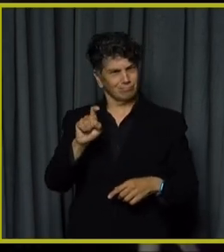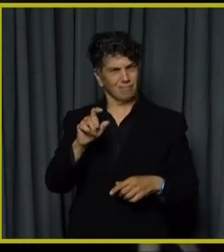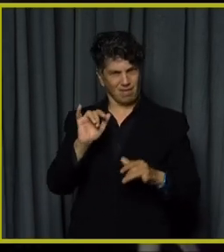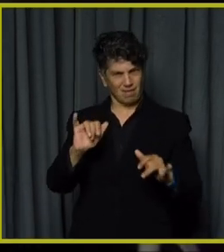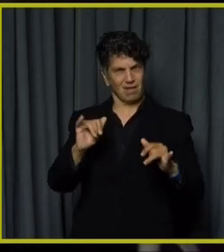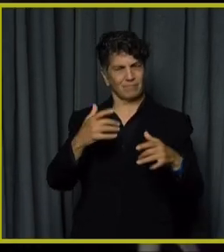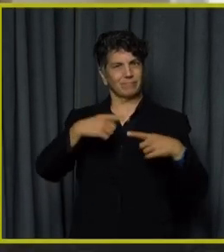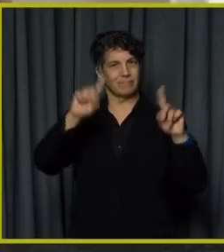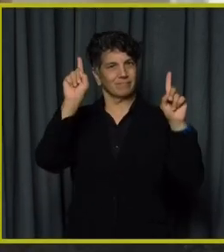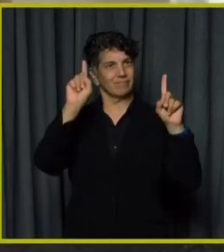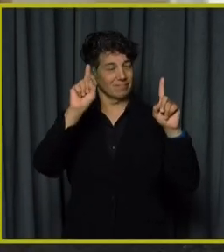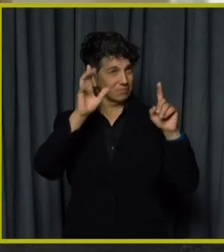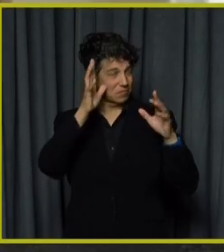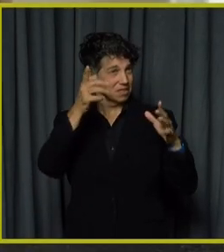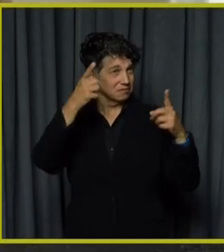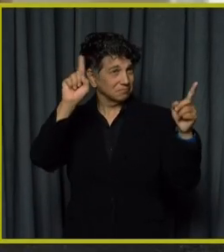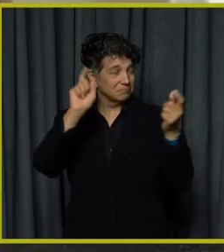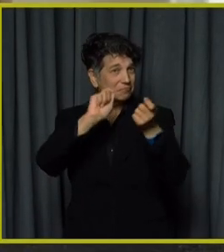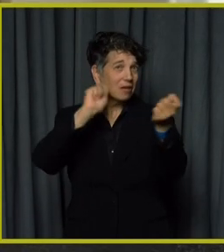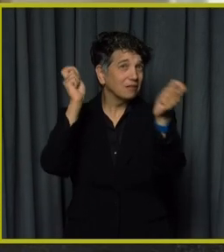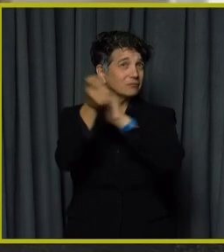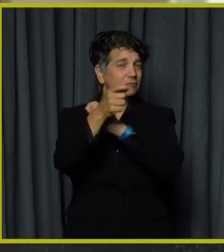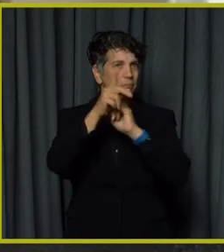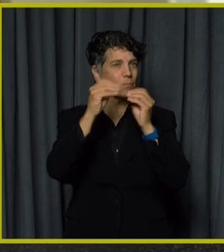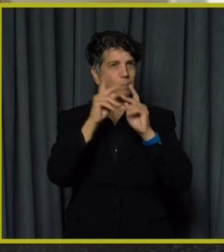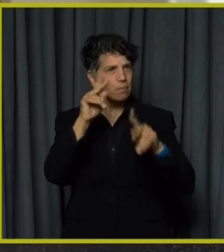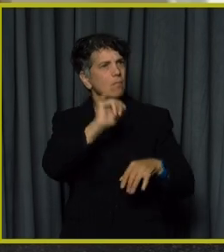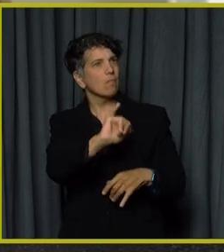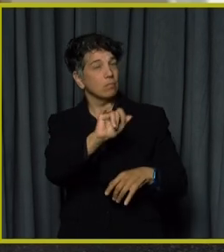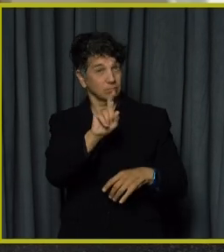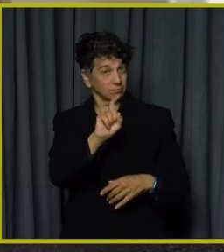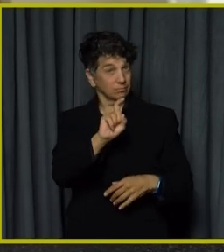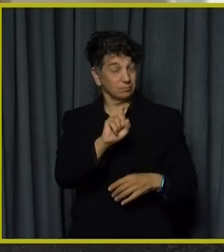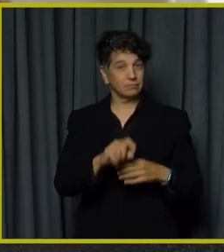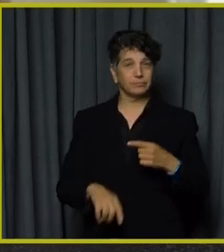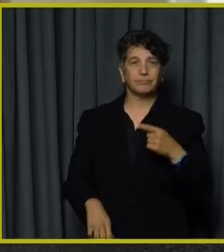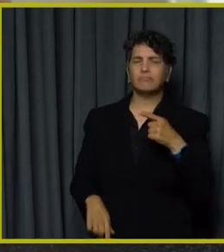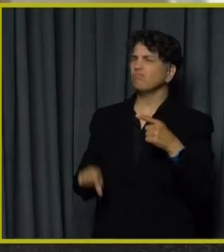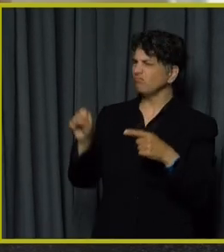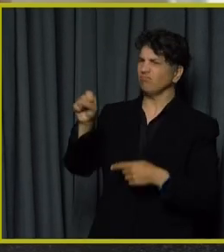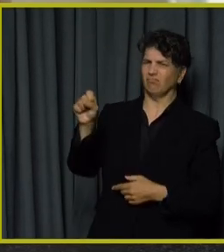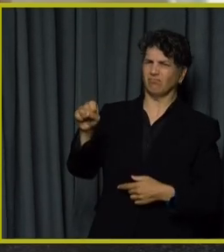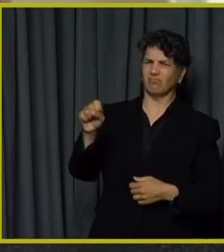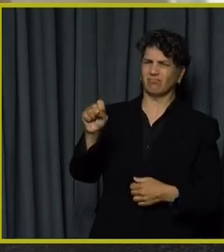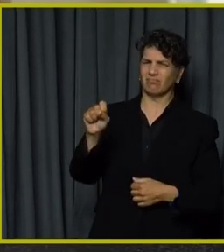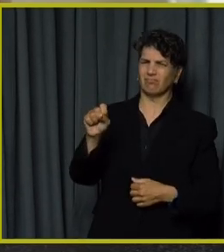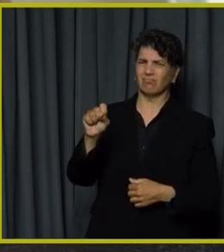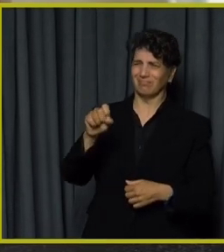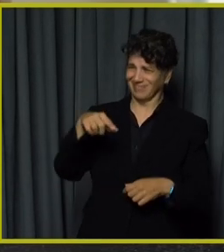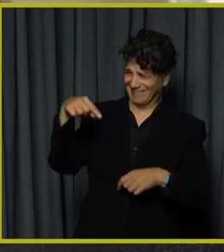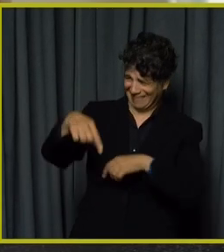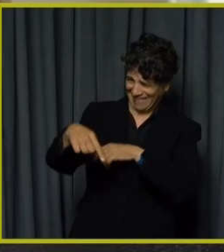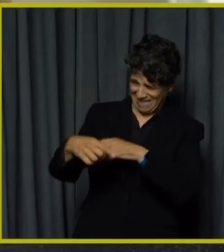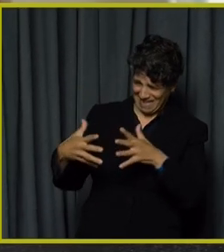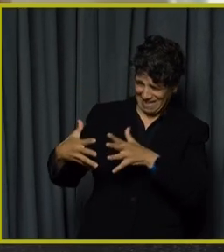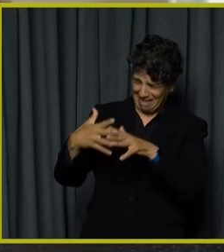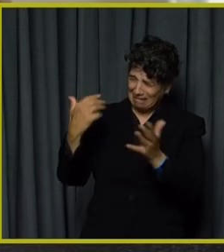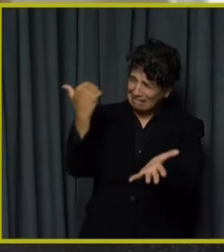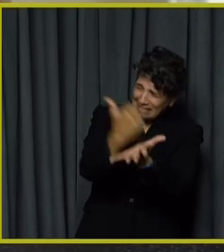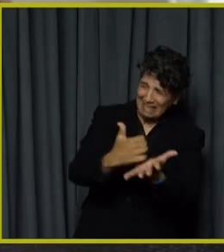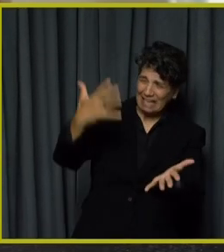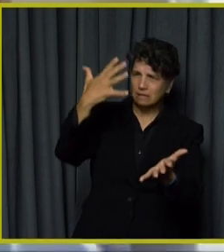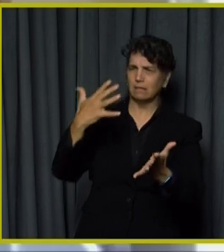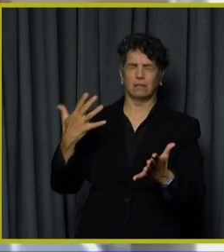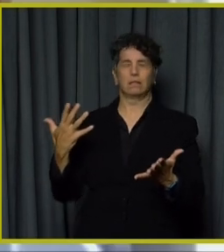meaningful change? Yes, I do. You know, we are a rich country with poor people, and it makes absolutely